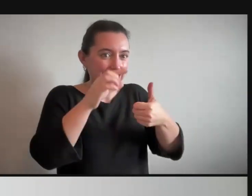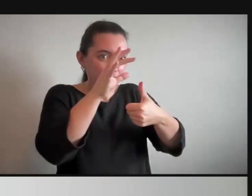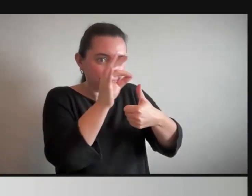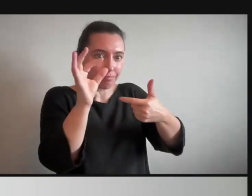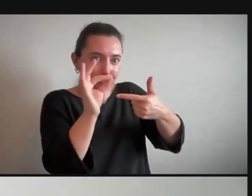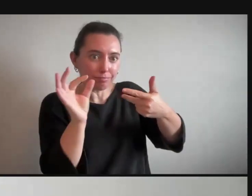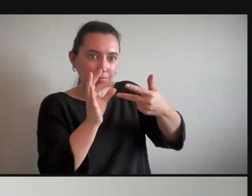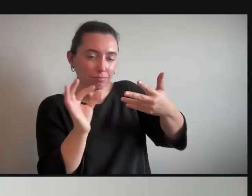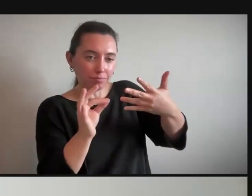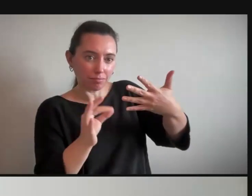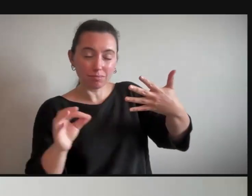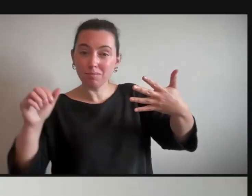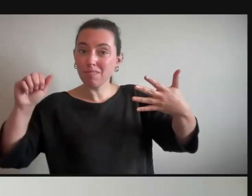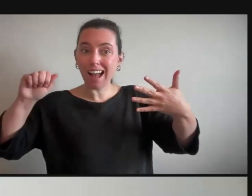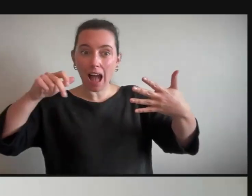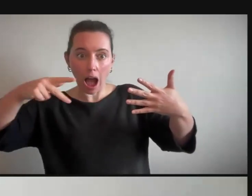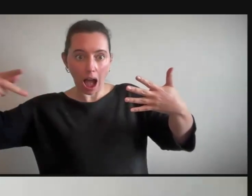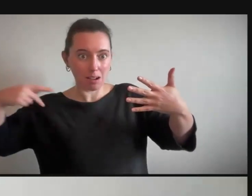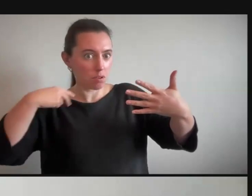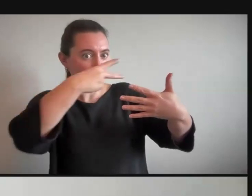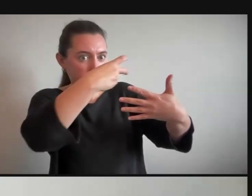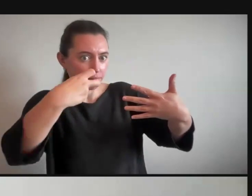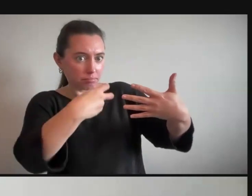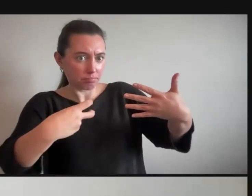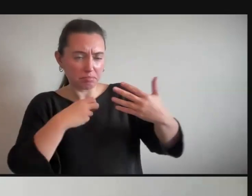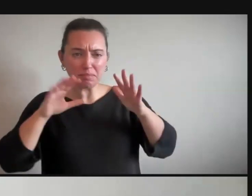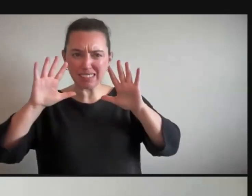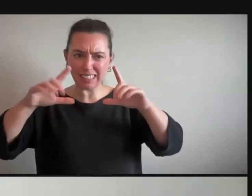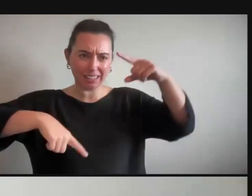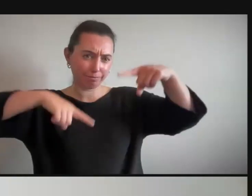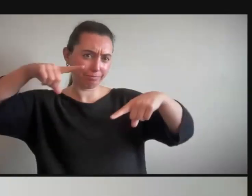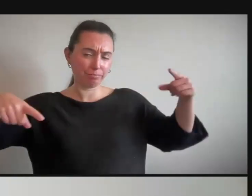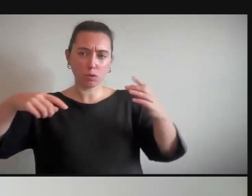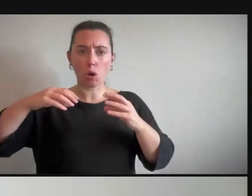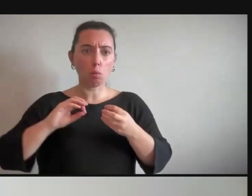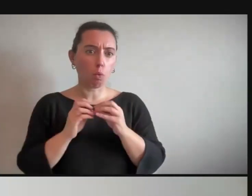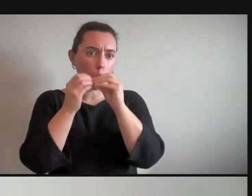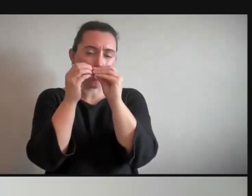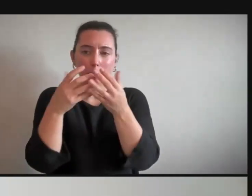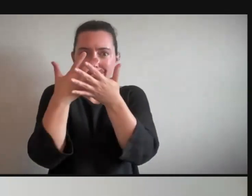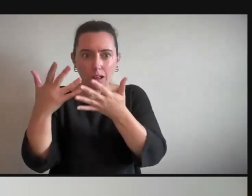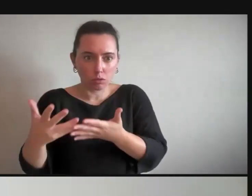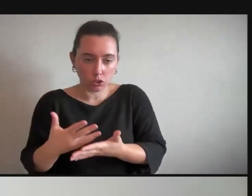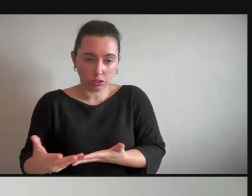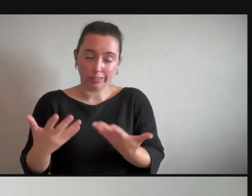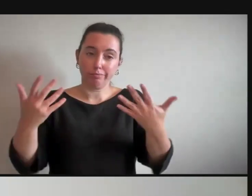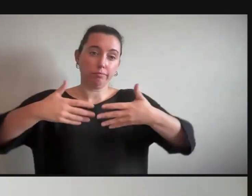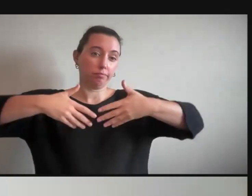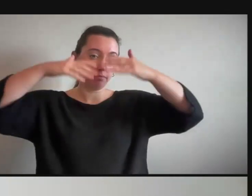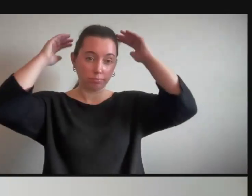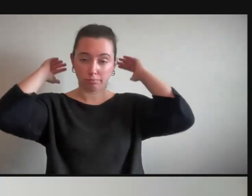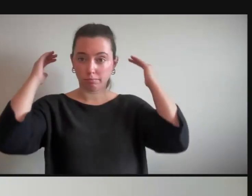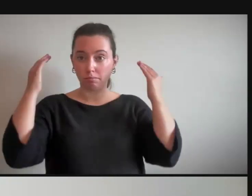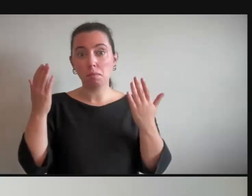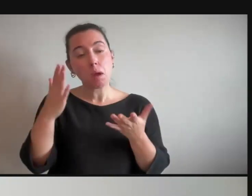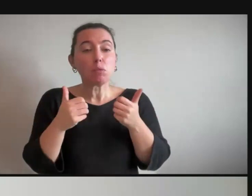write them in like 10 different programming languages. So maybe it's nice to, because it's like only like